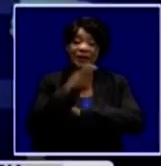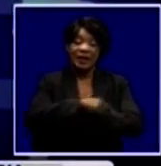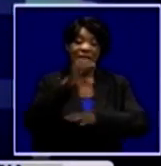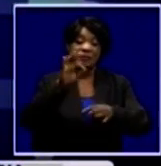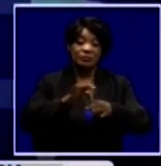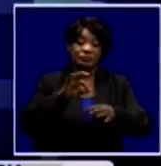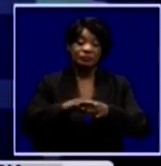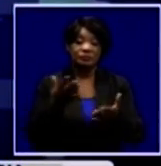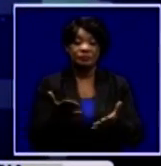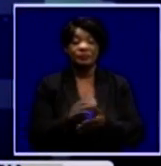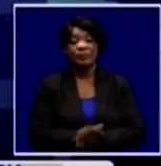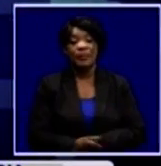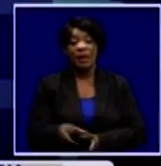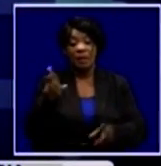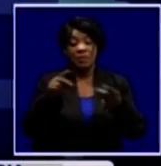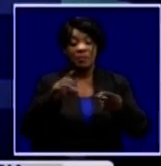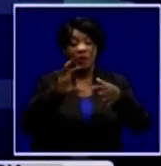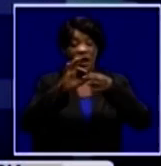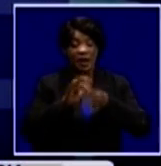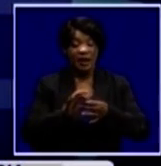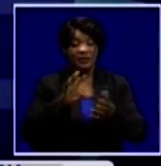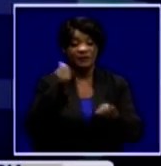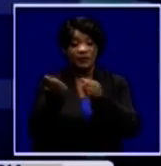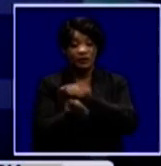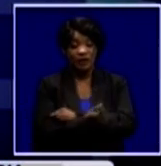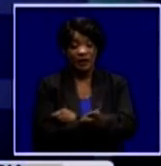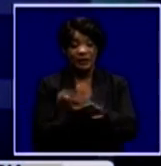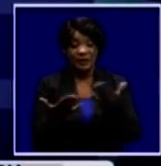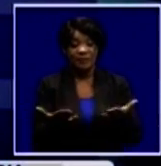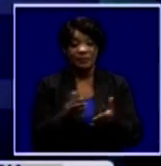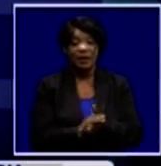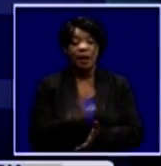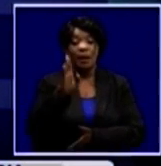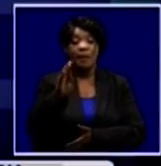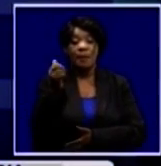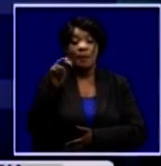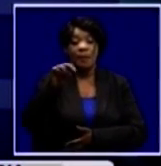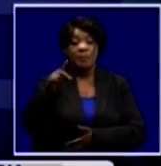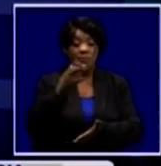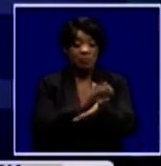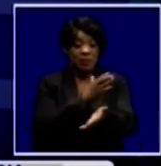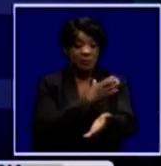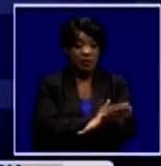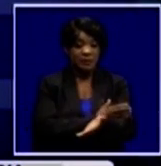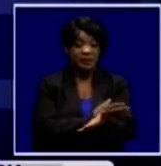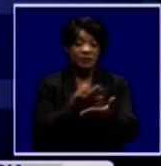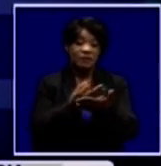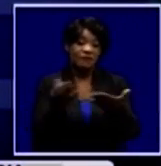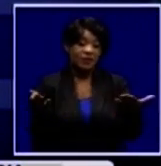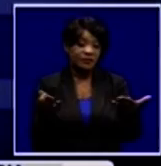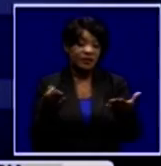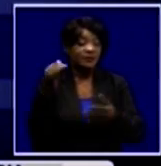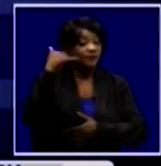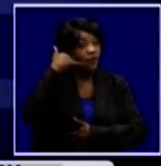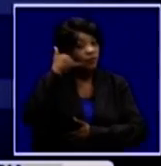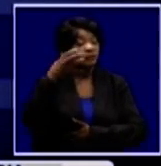Meanwhile, efforts to get a People's Alliance for Change PAC President Andy Ford Banda failed as his mobile phone was